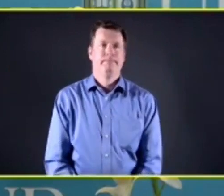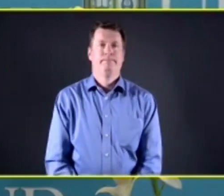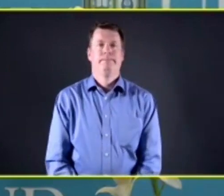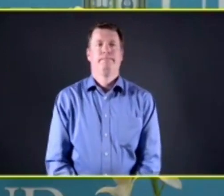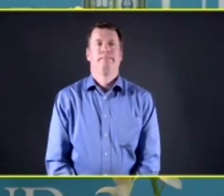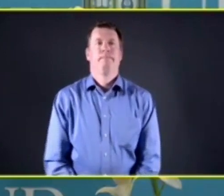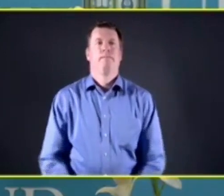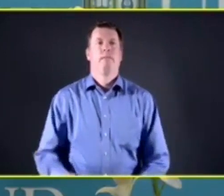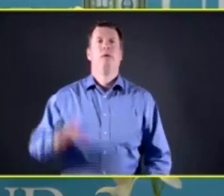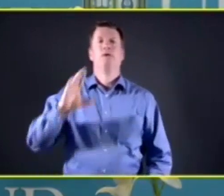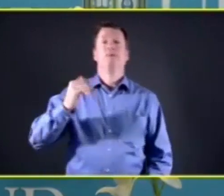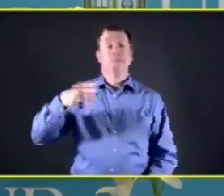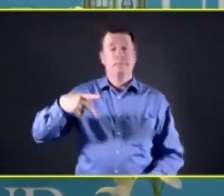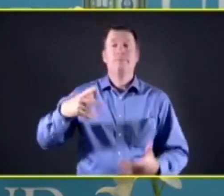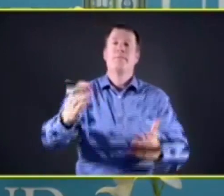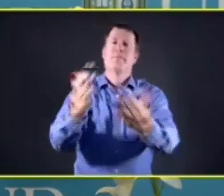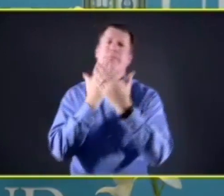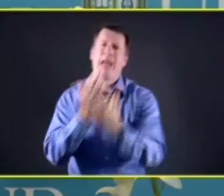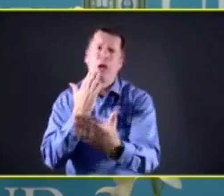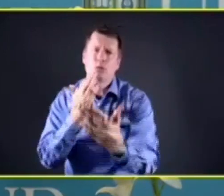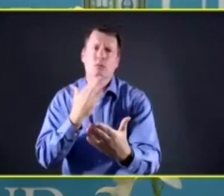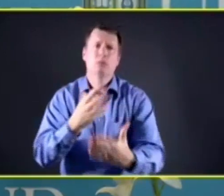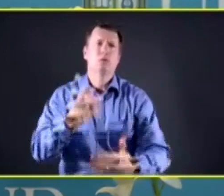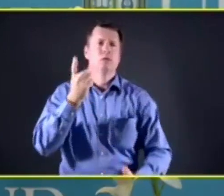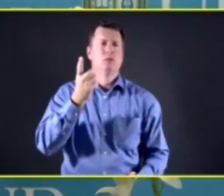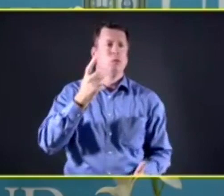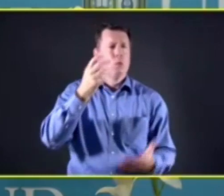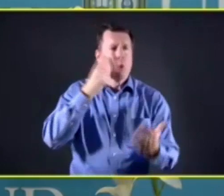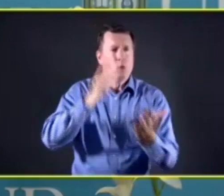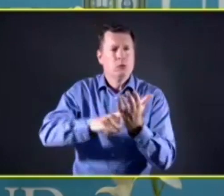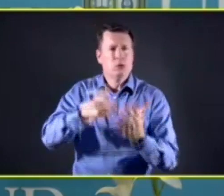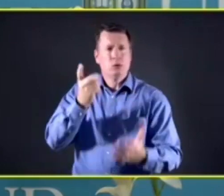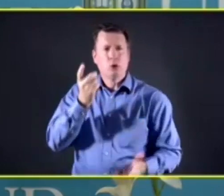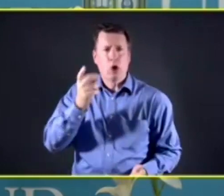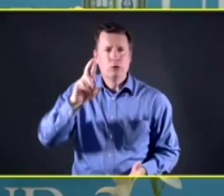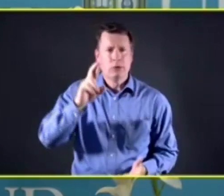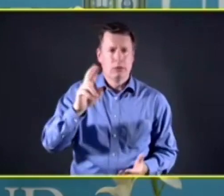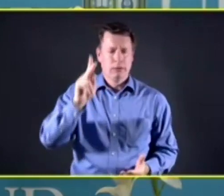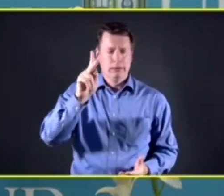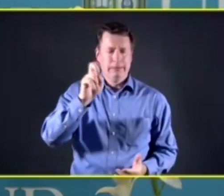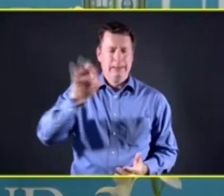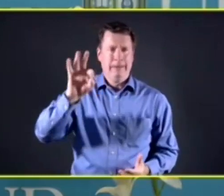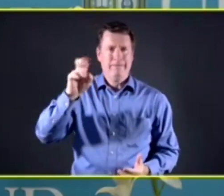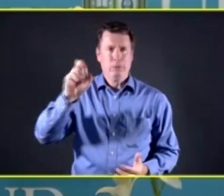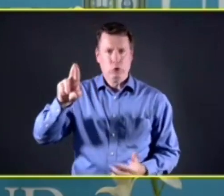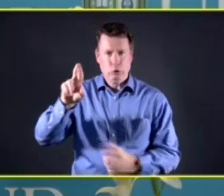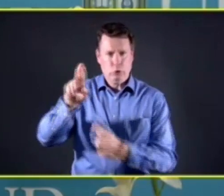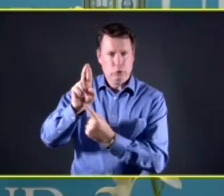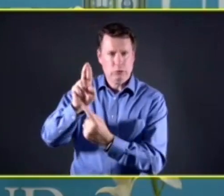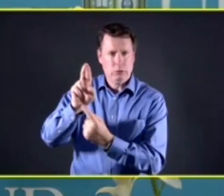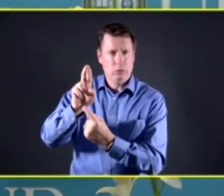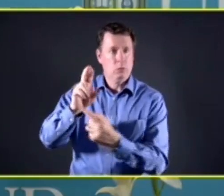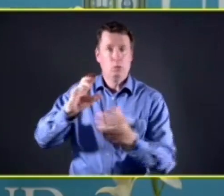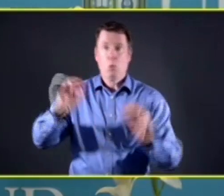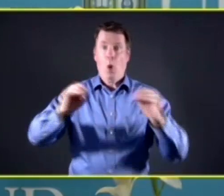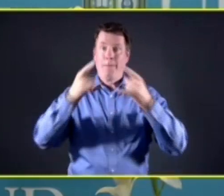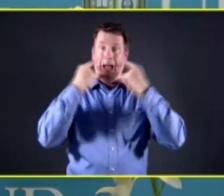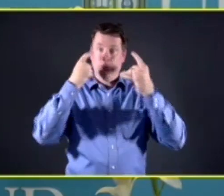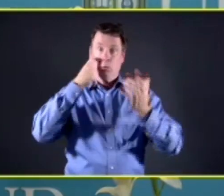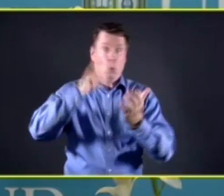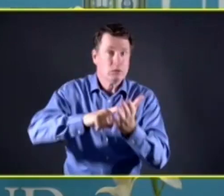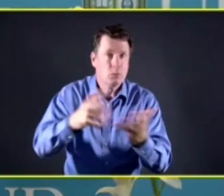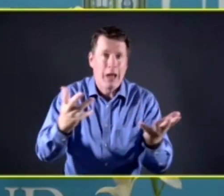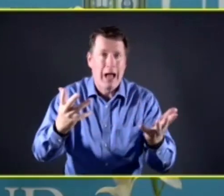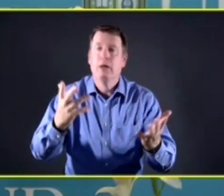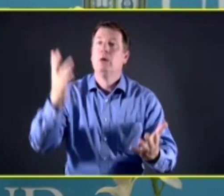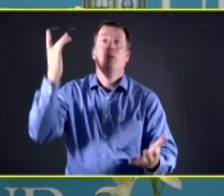is masked, and when there's only one person and we're socially distanced, we're allowed to let our speaker, thankfully for him, to be unmasked. I want to